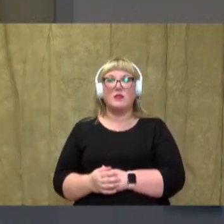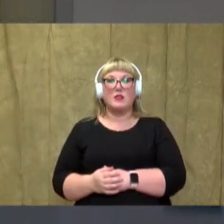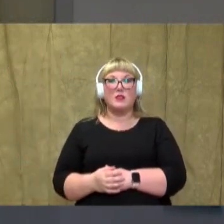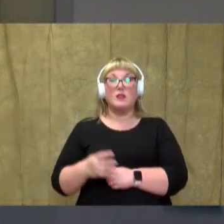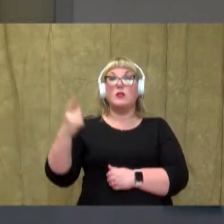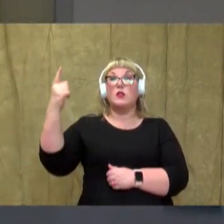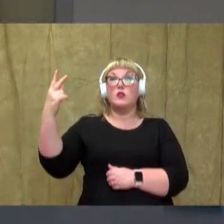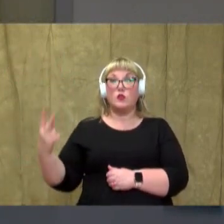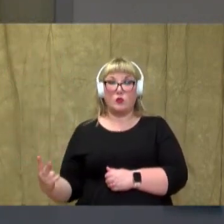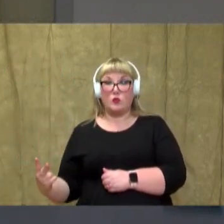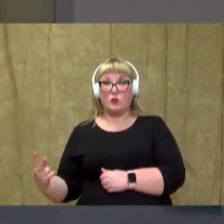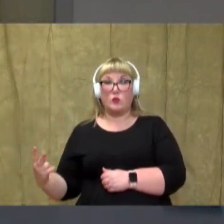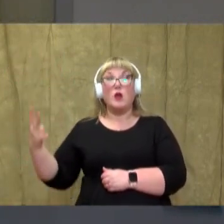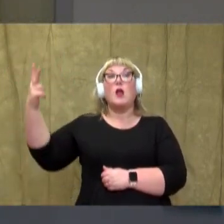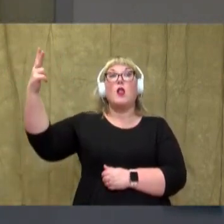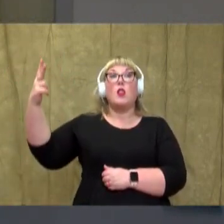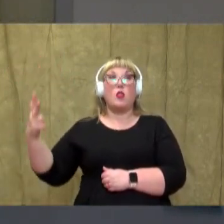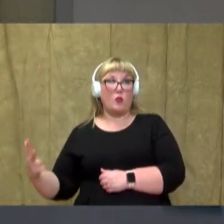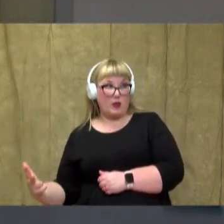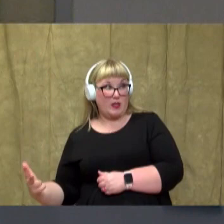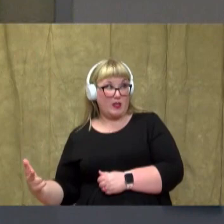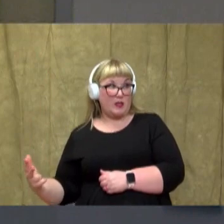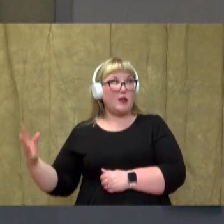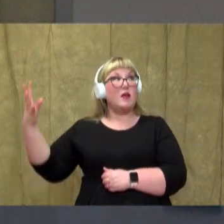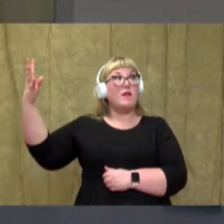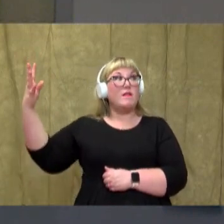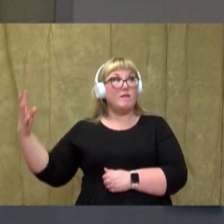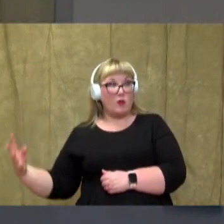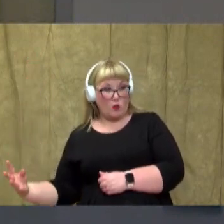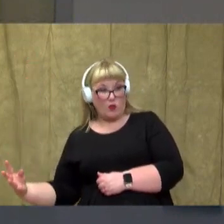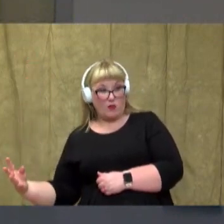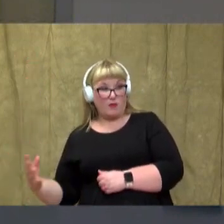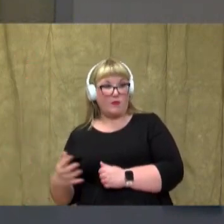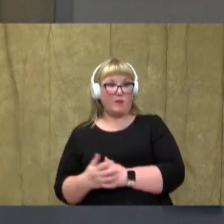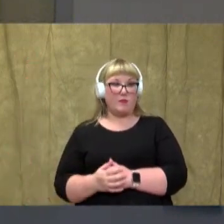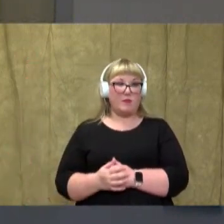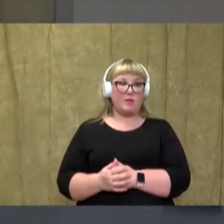1, 2, 3, 4.